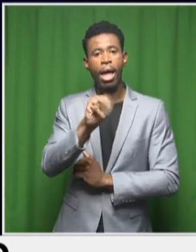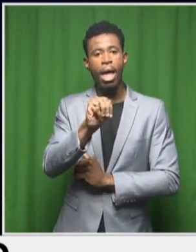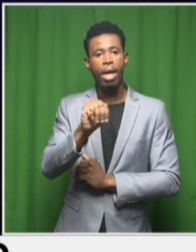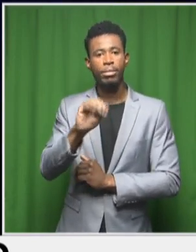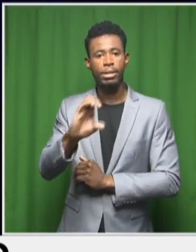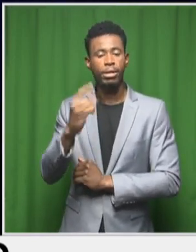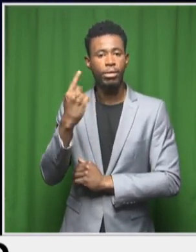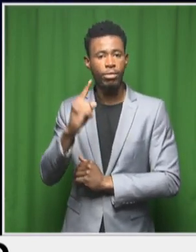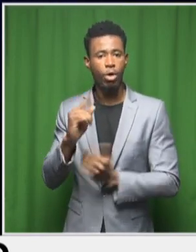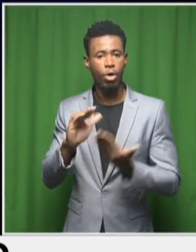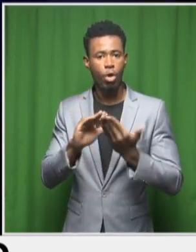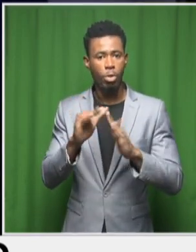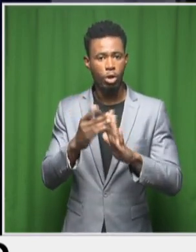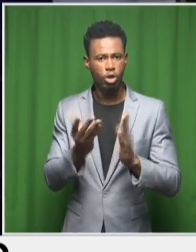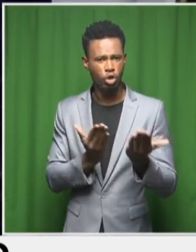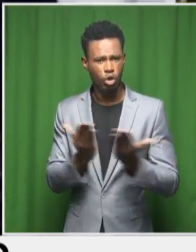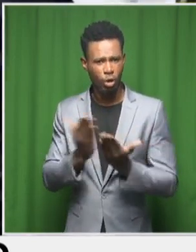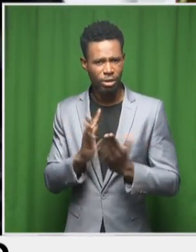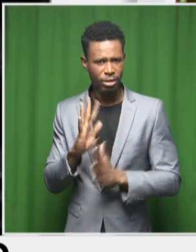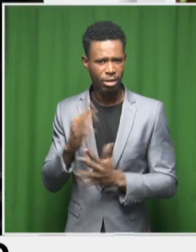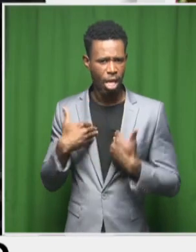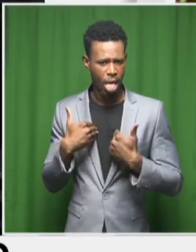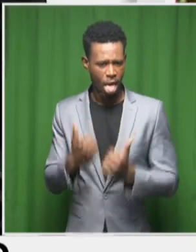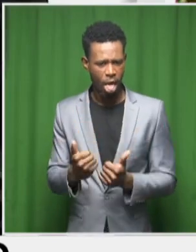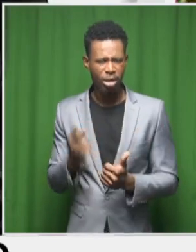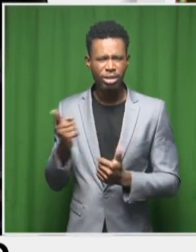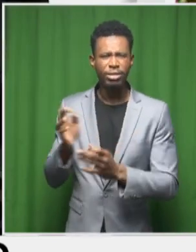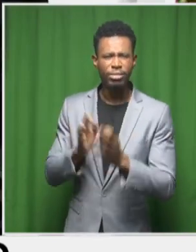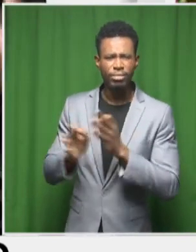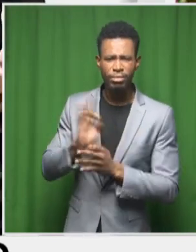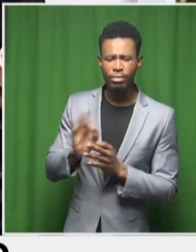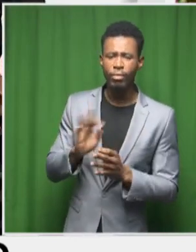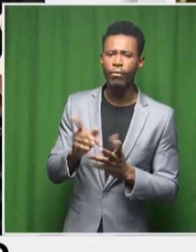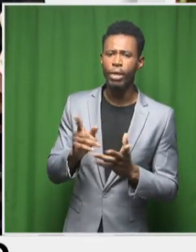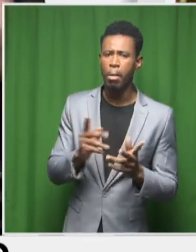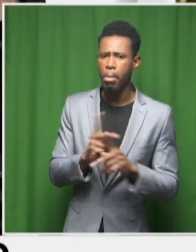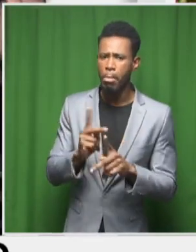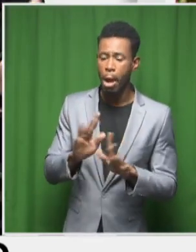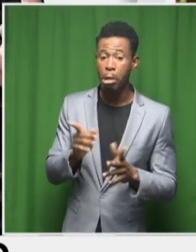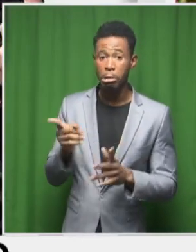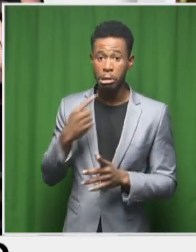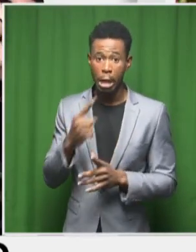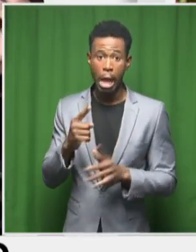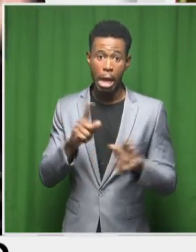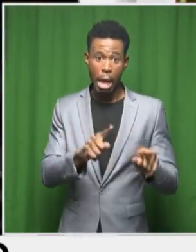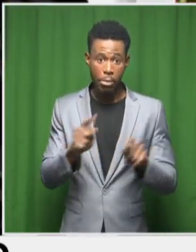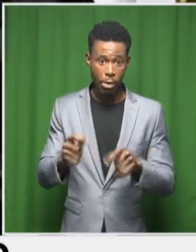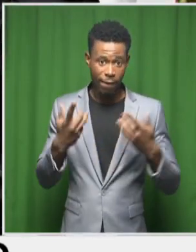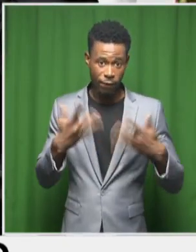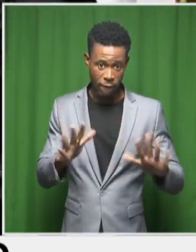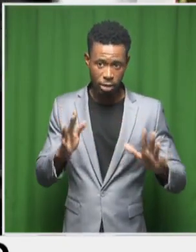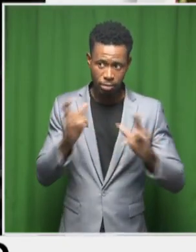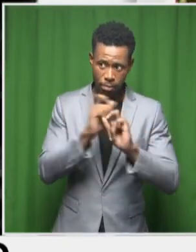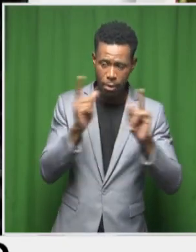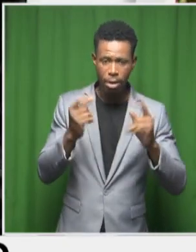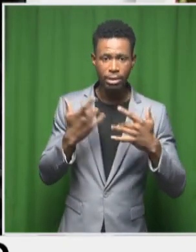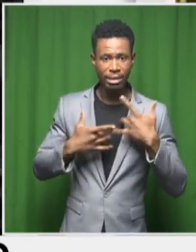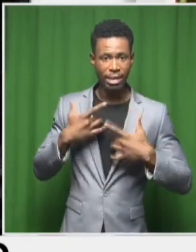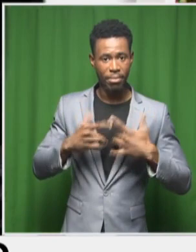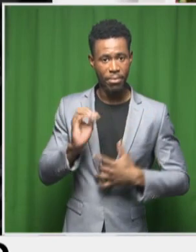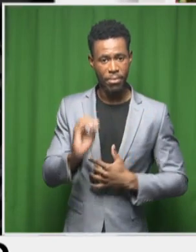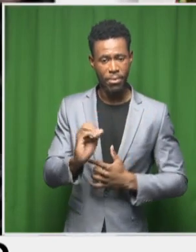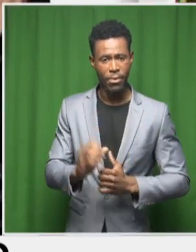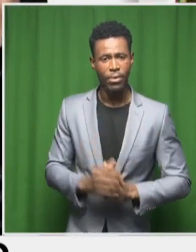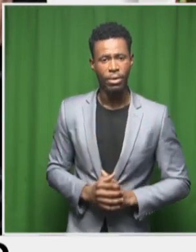was talking to us a little bit about sort of the preparedness. Cape Town is waking up, they're awake already, and the excitement is there. So now,